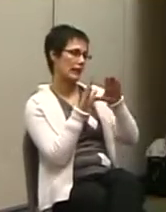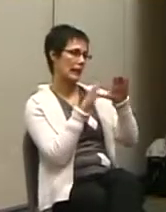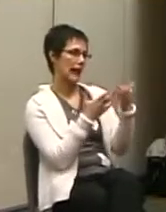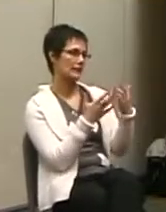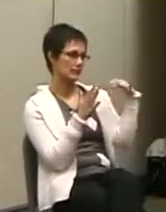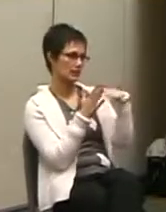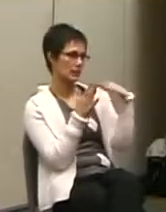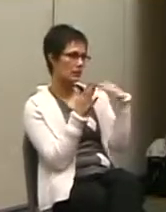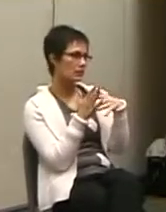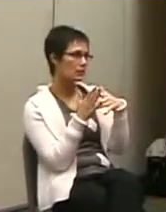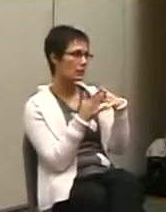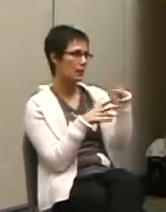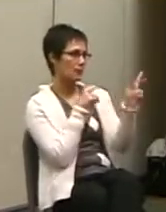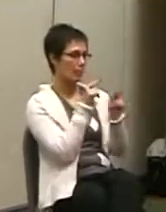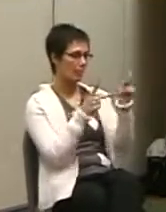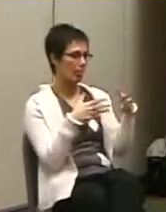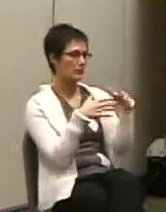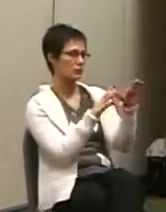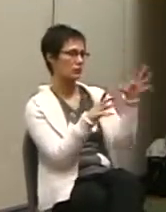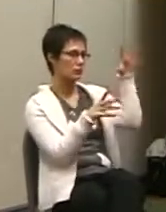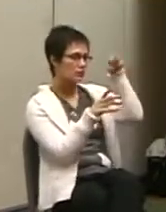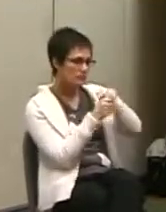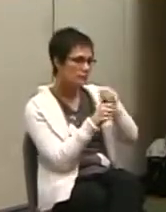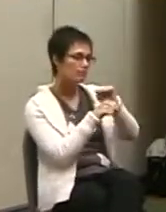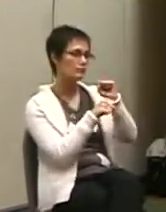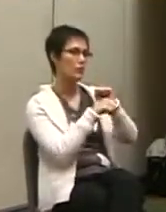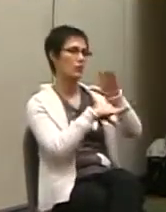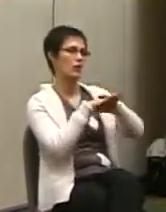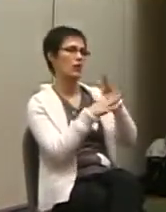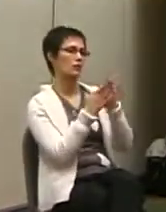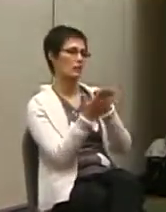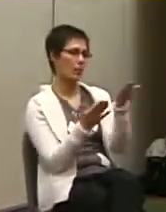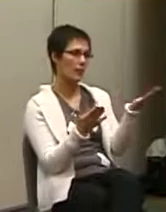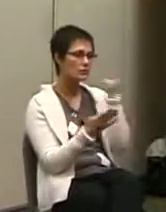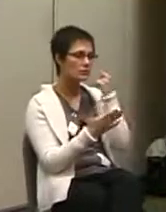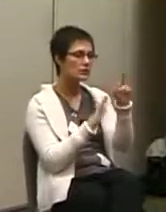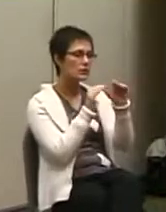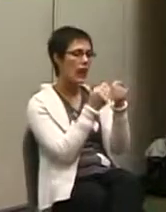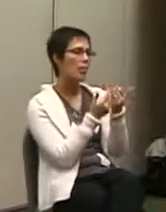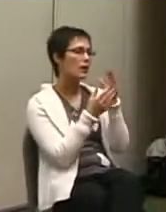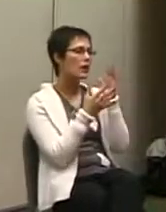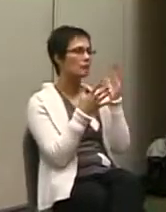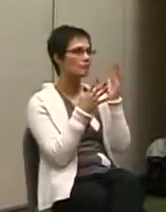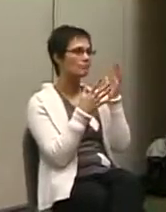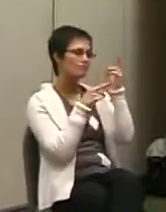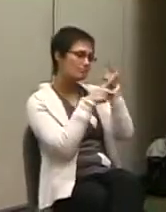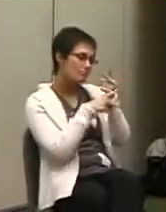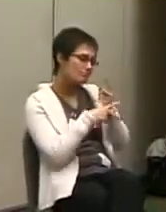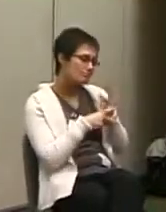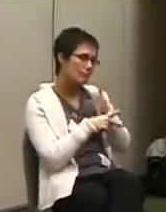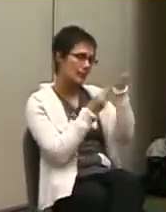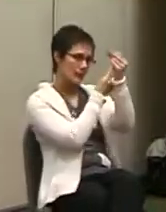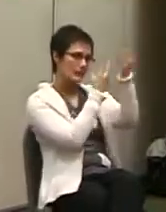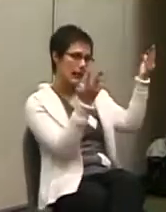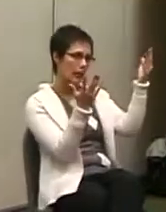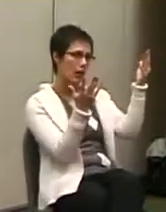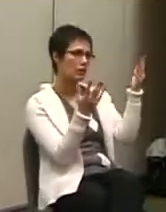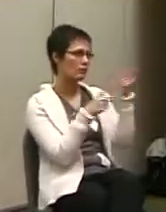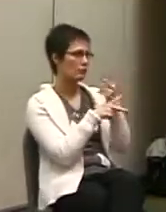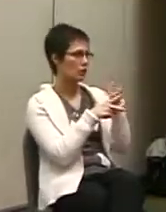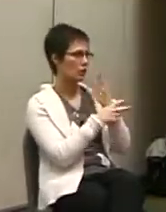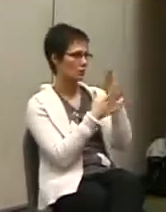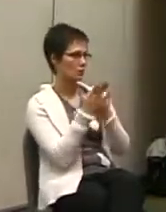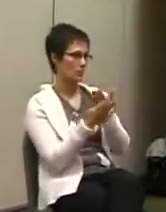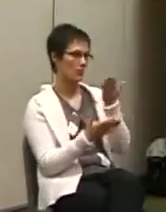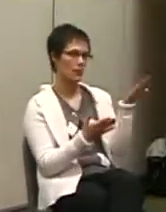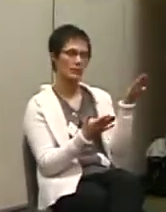to get involved and work on some things and see how they can interpret data and develop plans and this kind of stuff. But before we get started, I thought you've